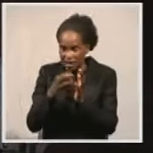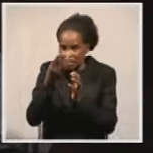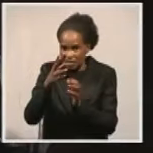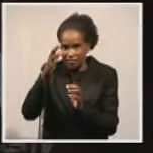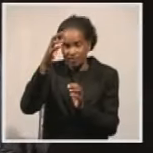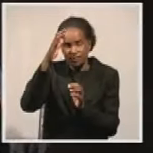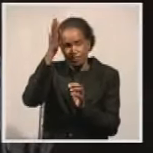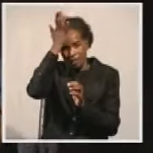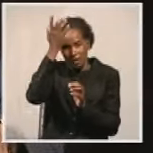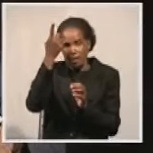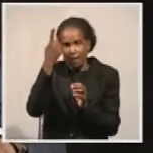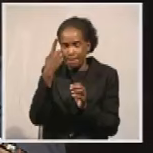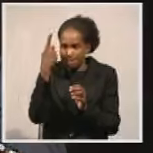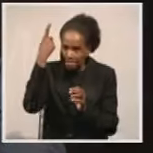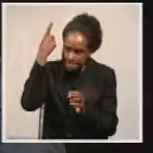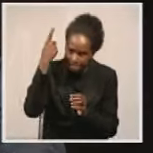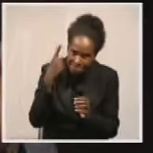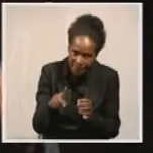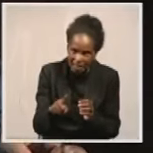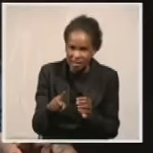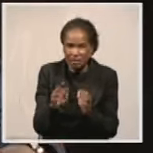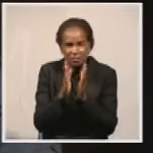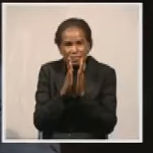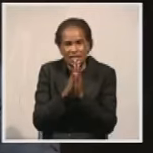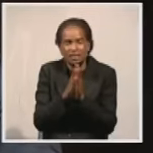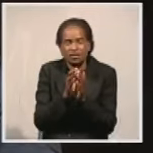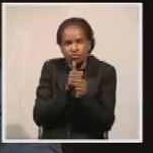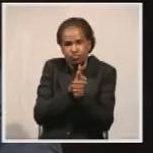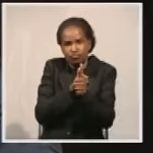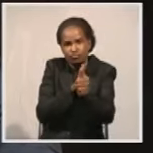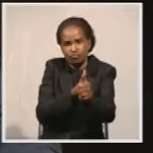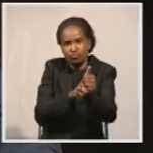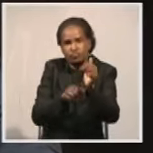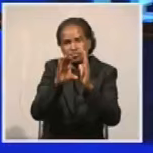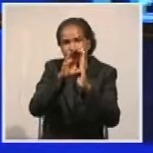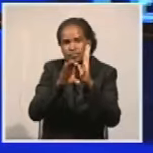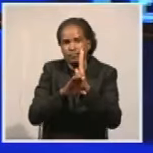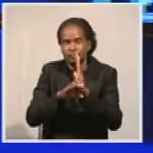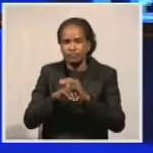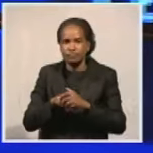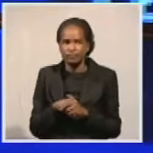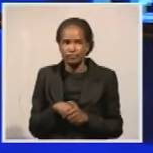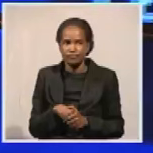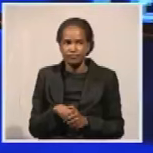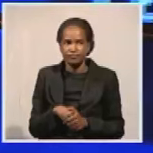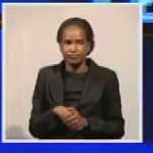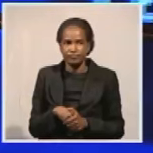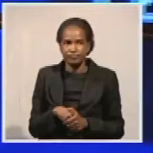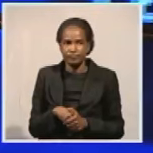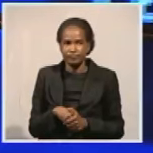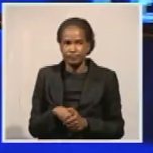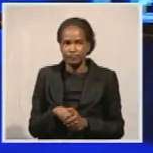but provided, for both of you, provided, yeah, yes, that provided you adhere to the stipulations of the Constitution.